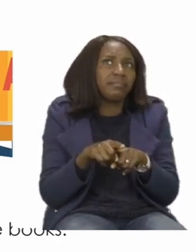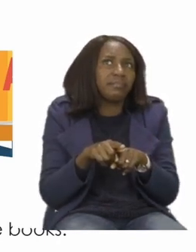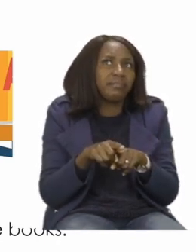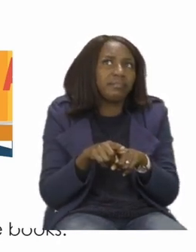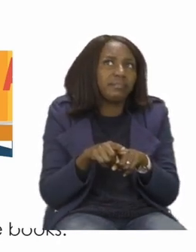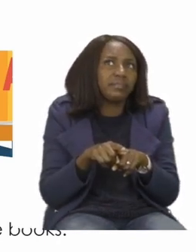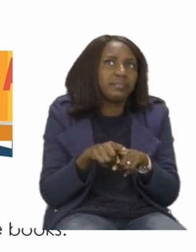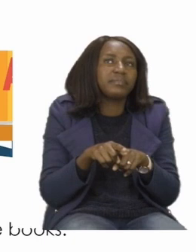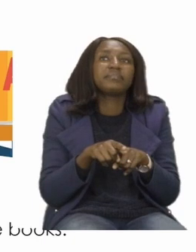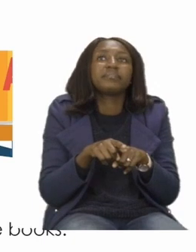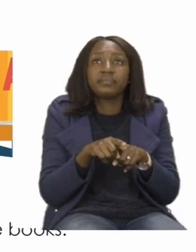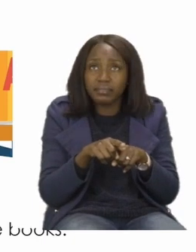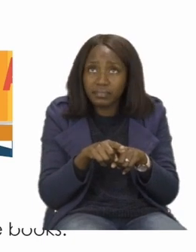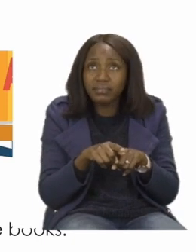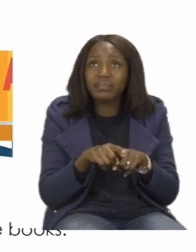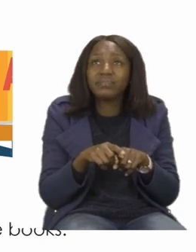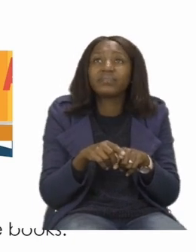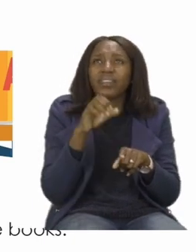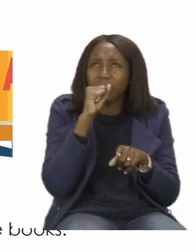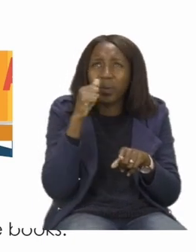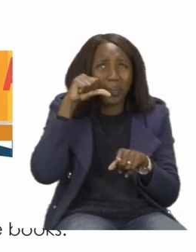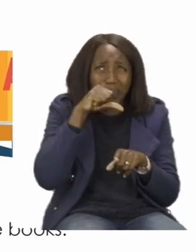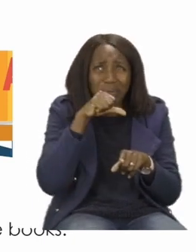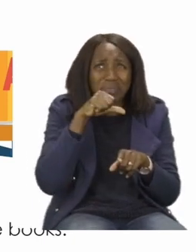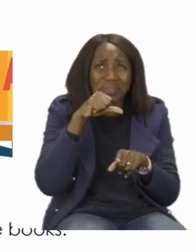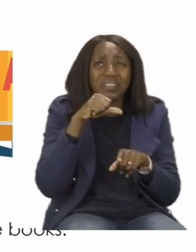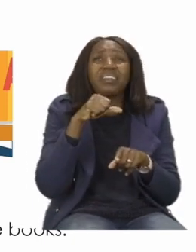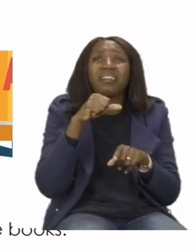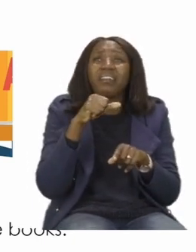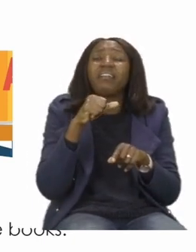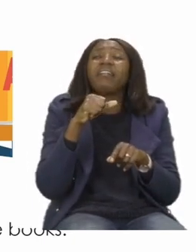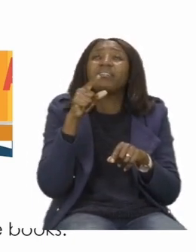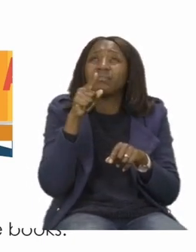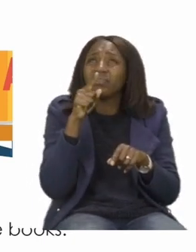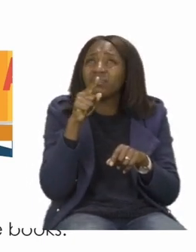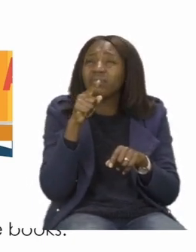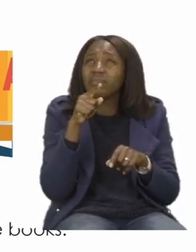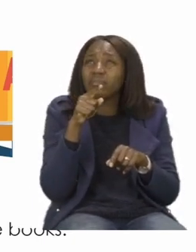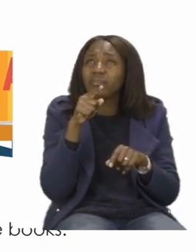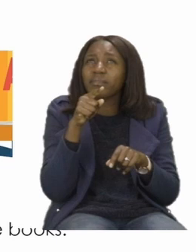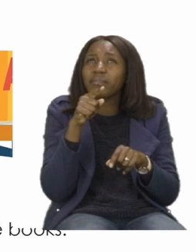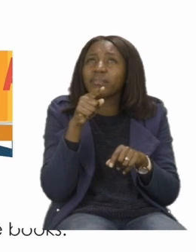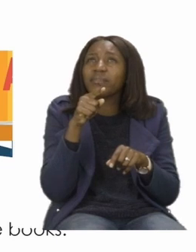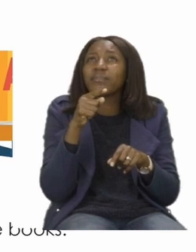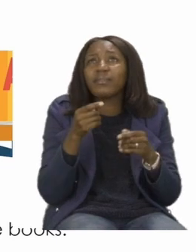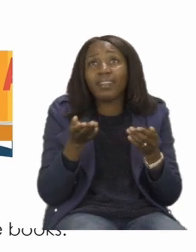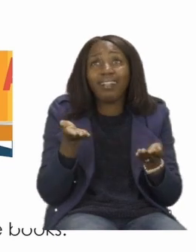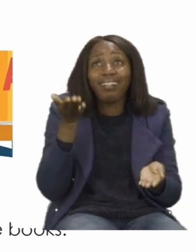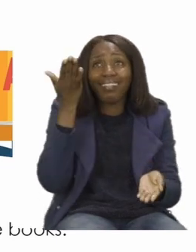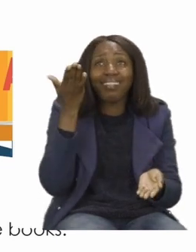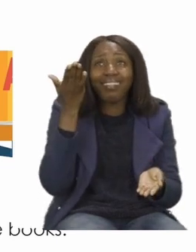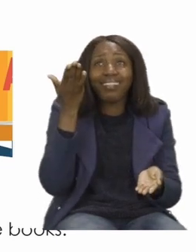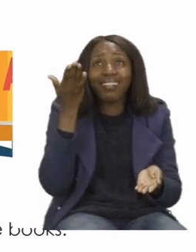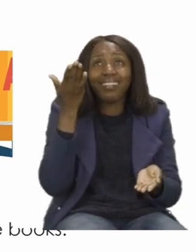If you said the lemon is lighter than the books, well done! Because you can